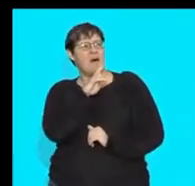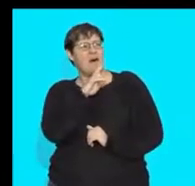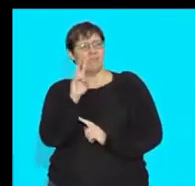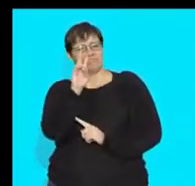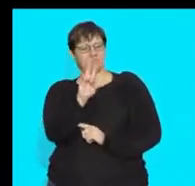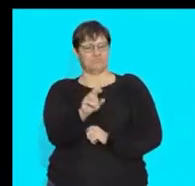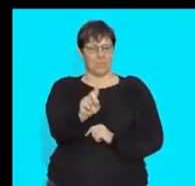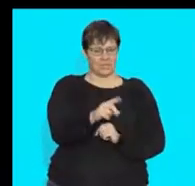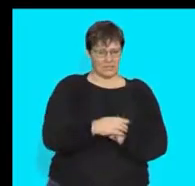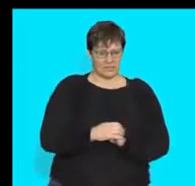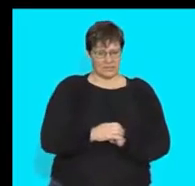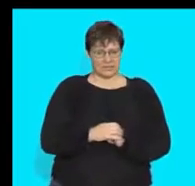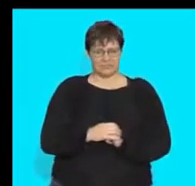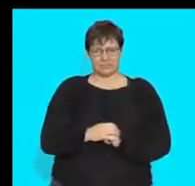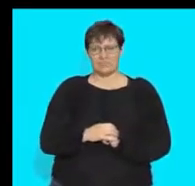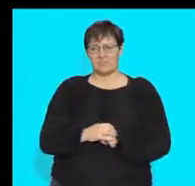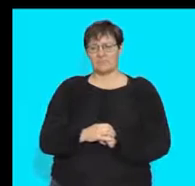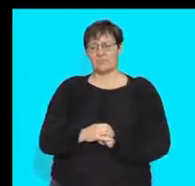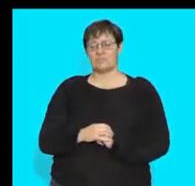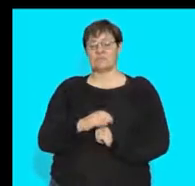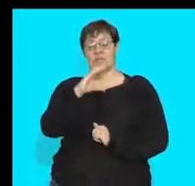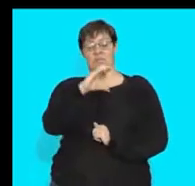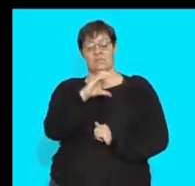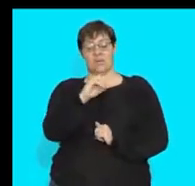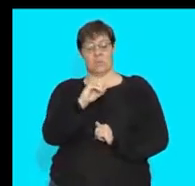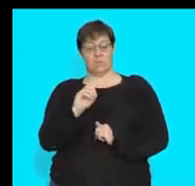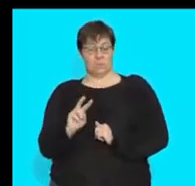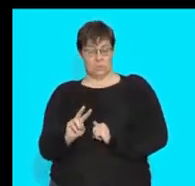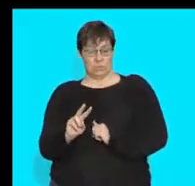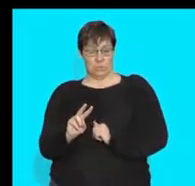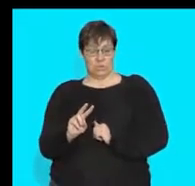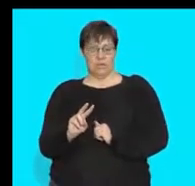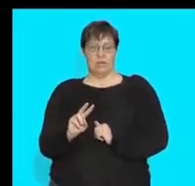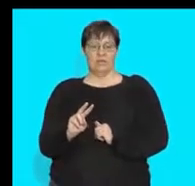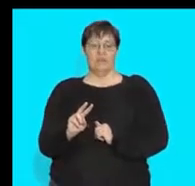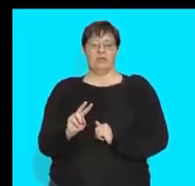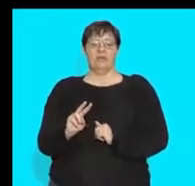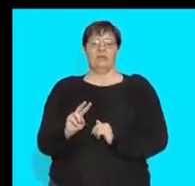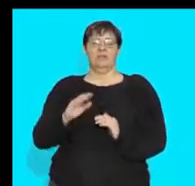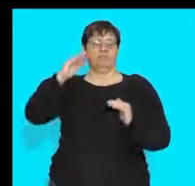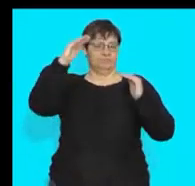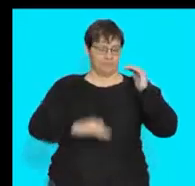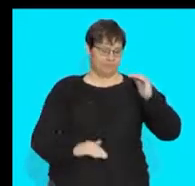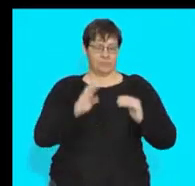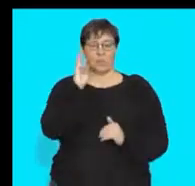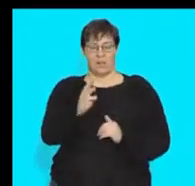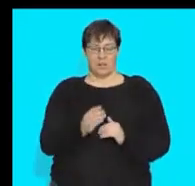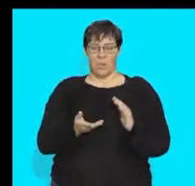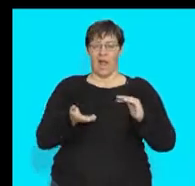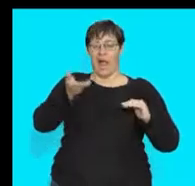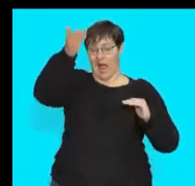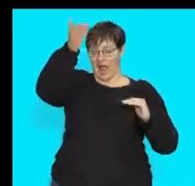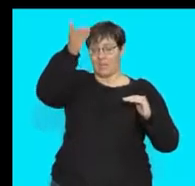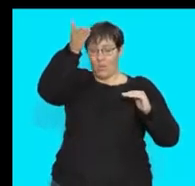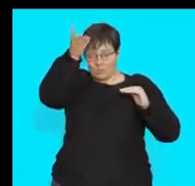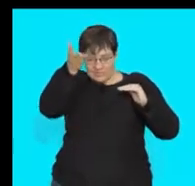we have here is that the carbon dioxide levels are going to drop. All right, so that's the one we're looking at then.